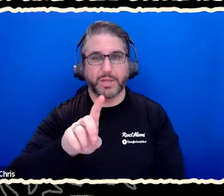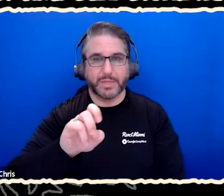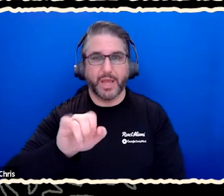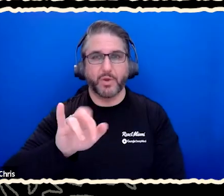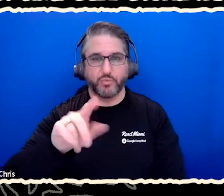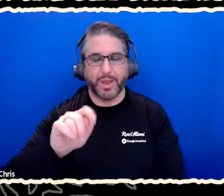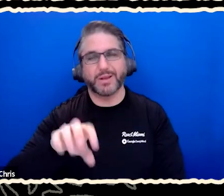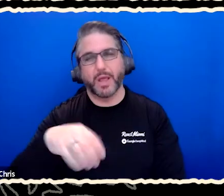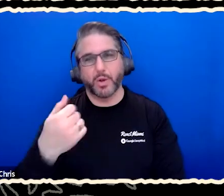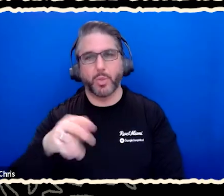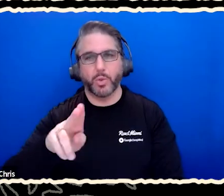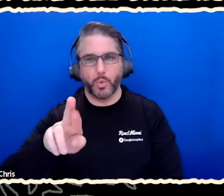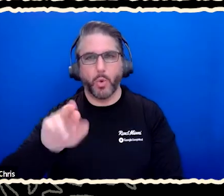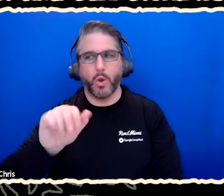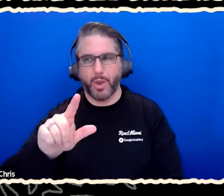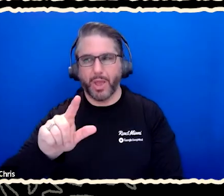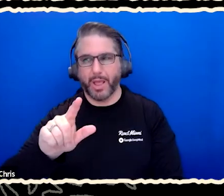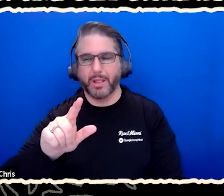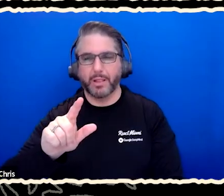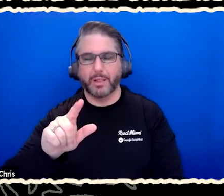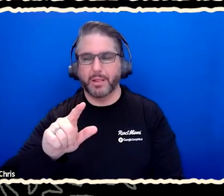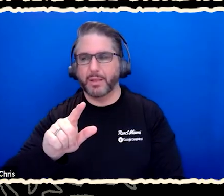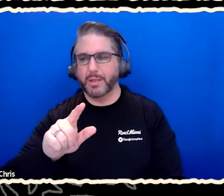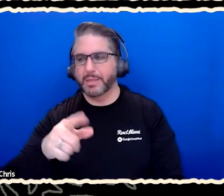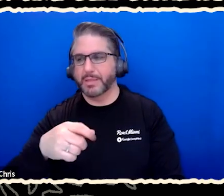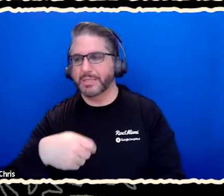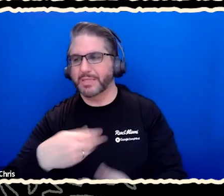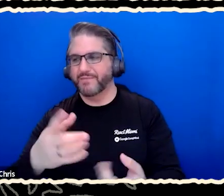URL into it, and is hijacking to a phishing site.